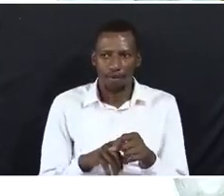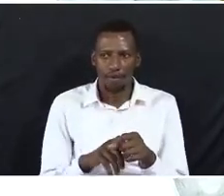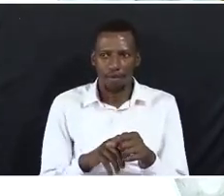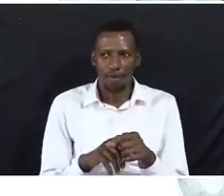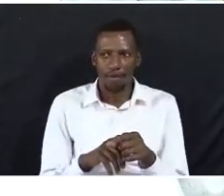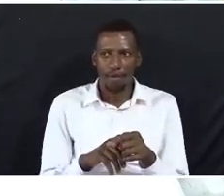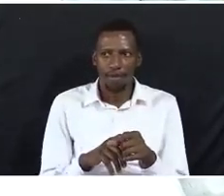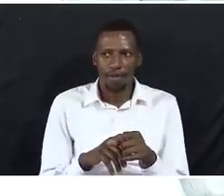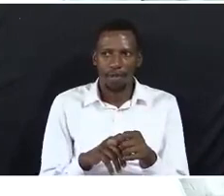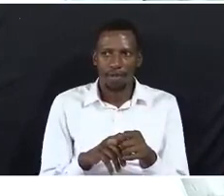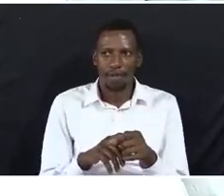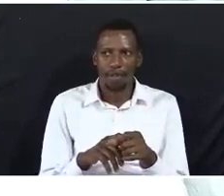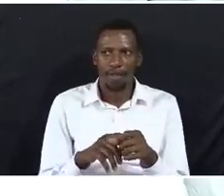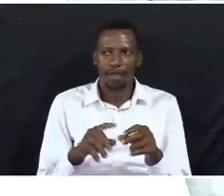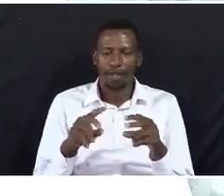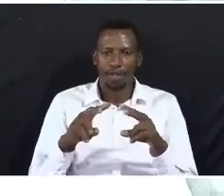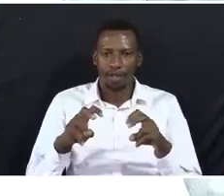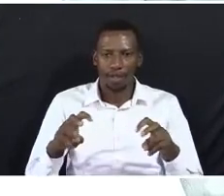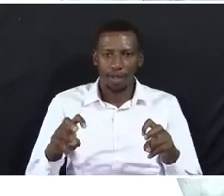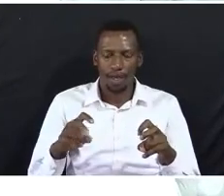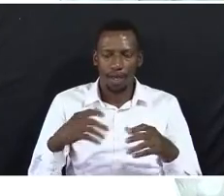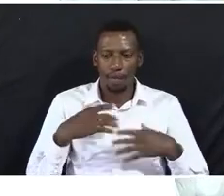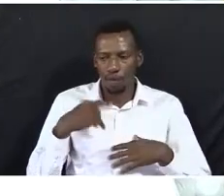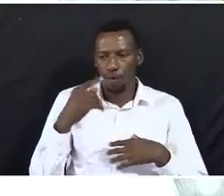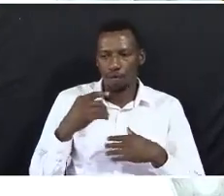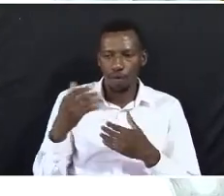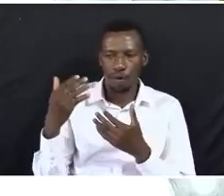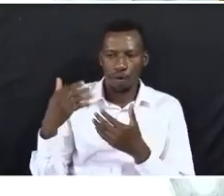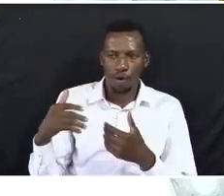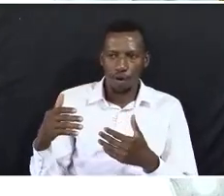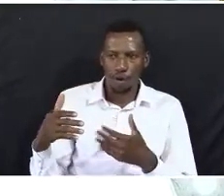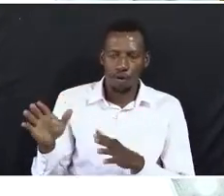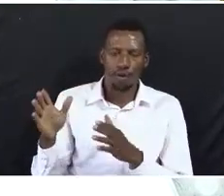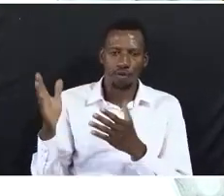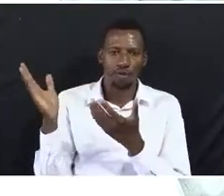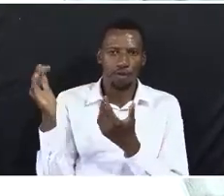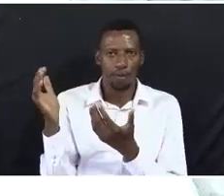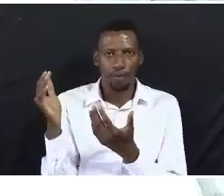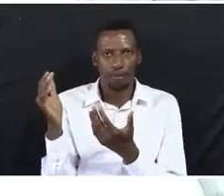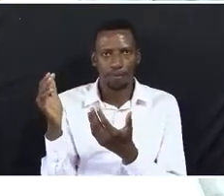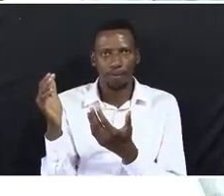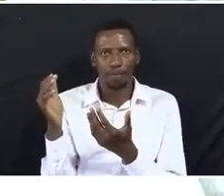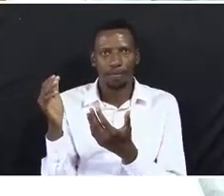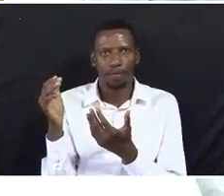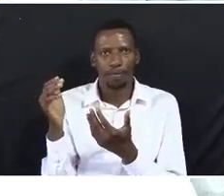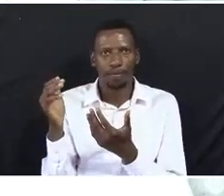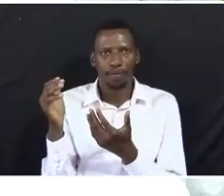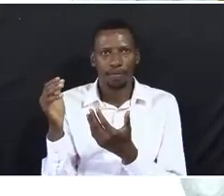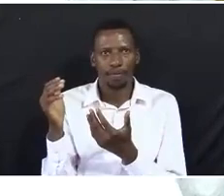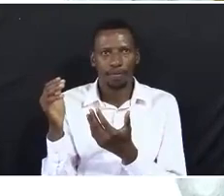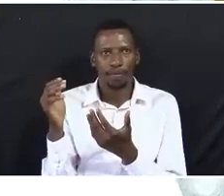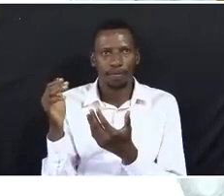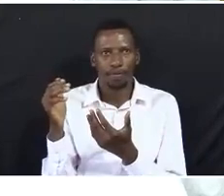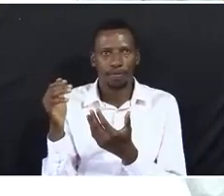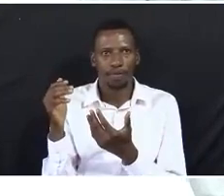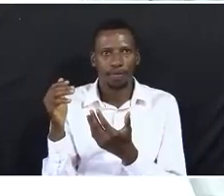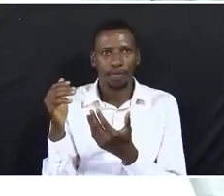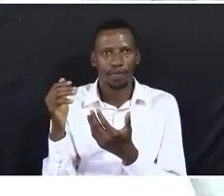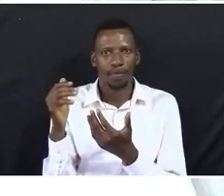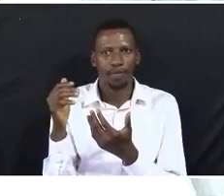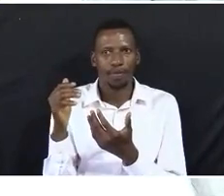the homeless, confused and torn. Hold out